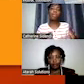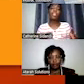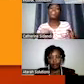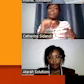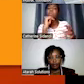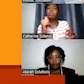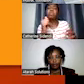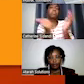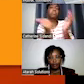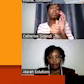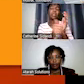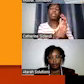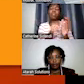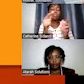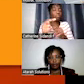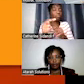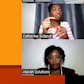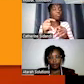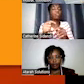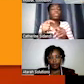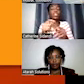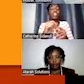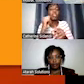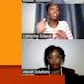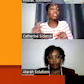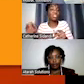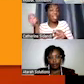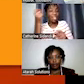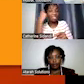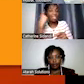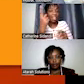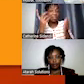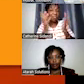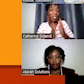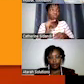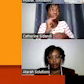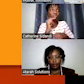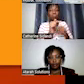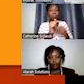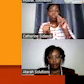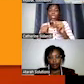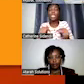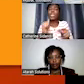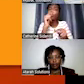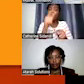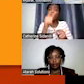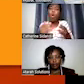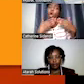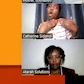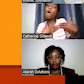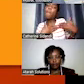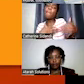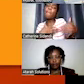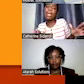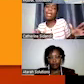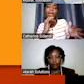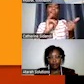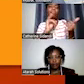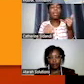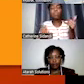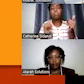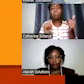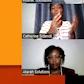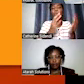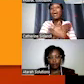or she knows the person. You cannot refuse to share or open up to your spouse or your partner or the family member who